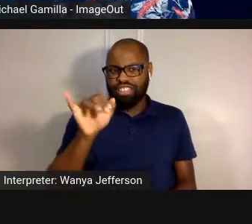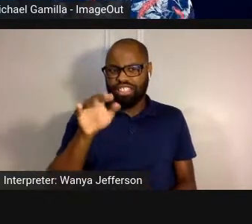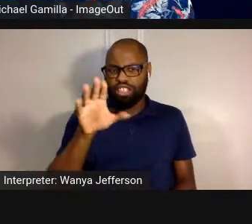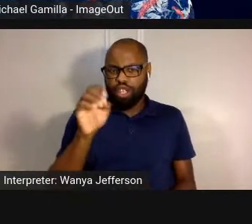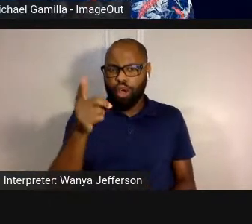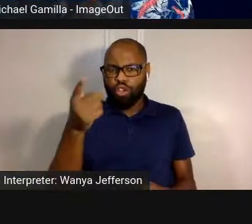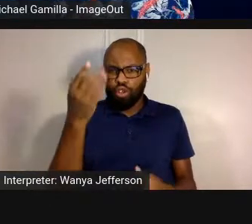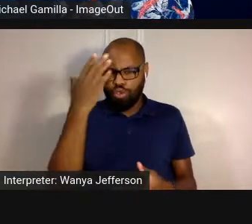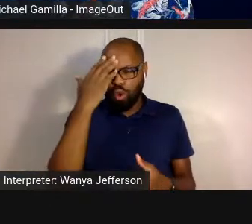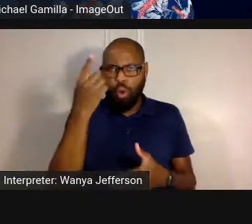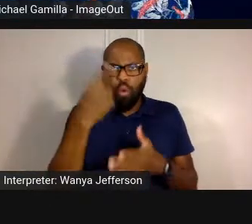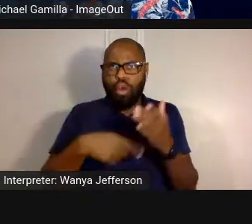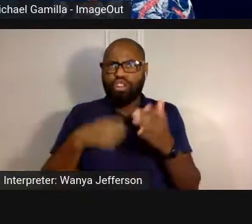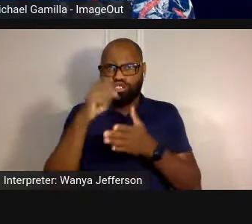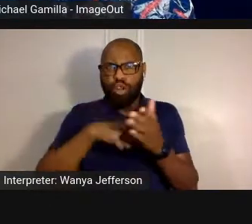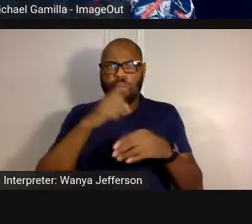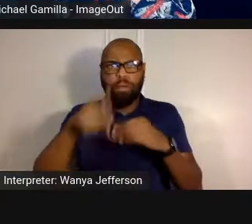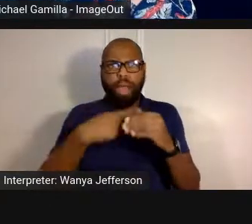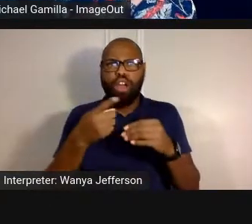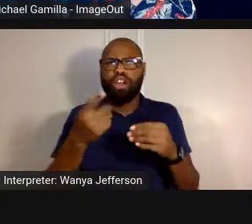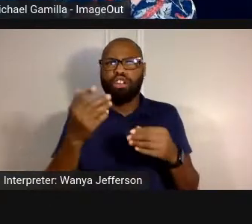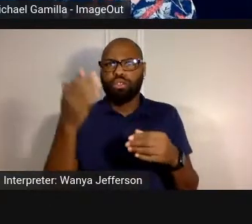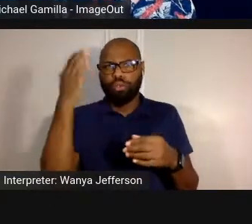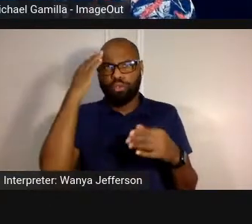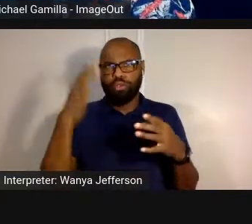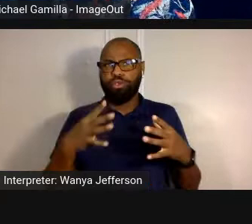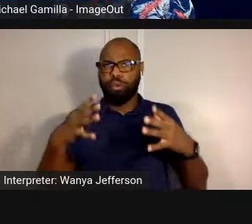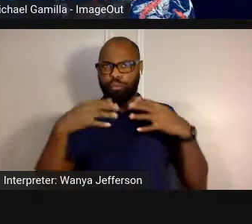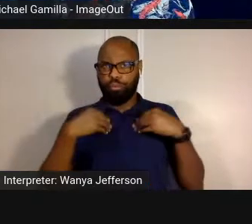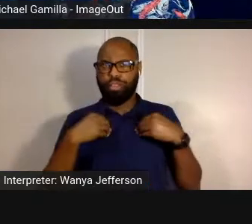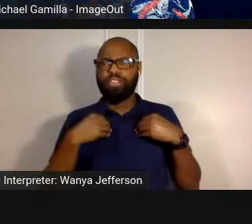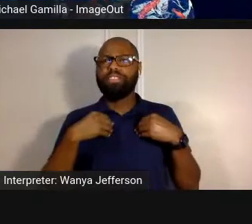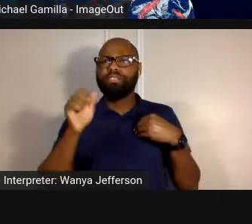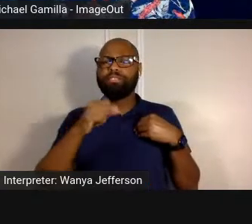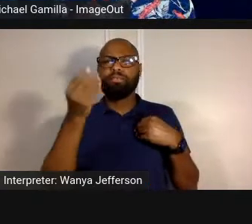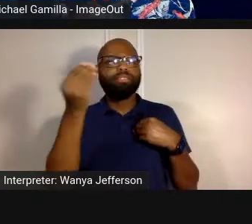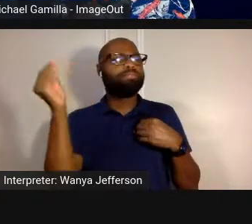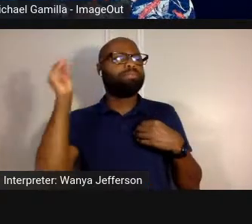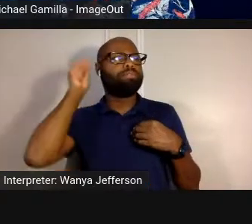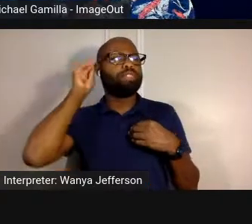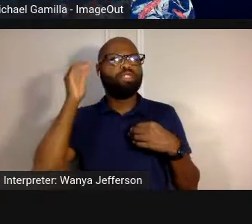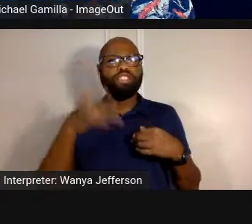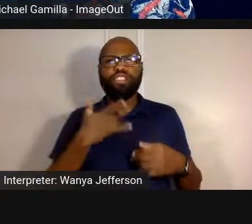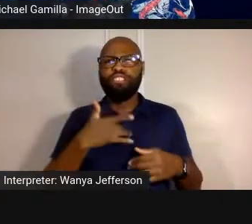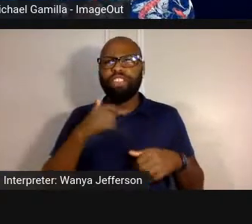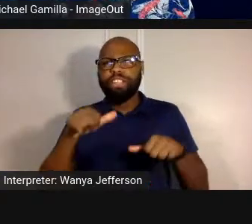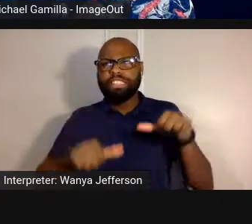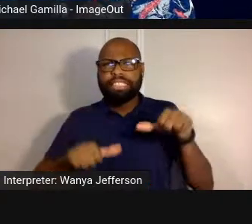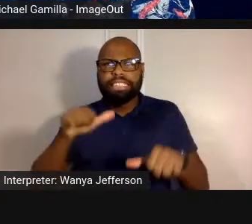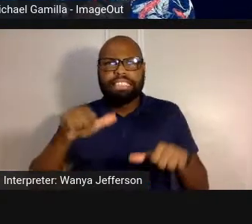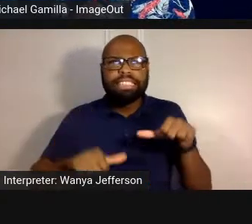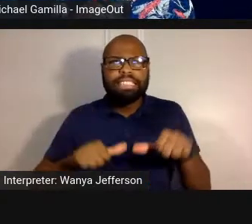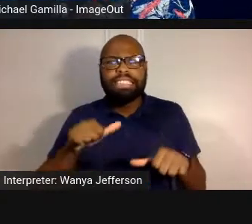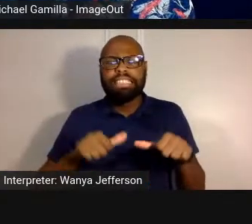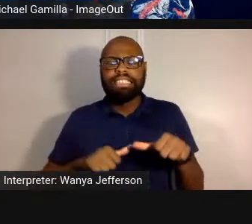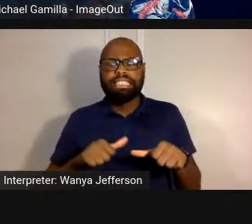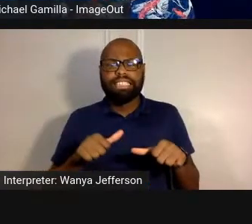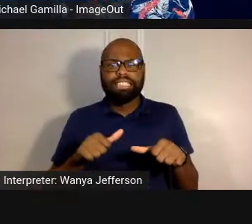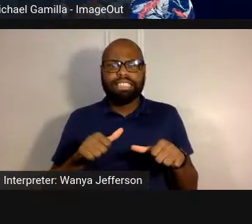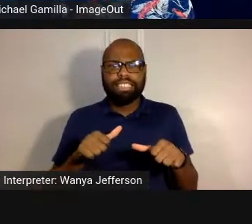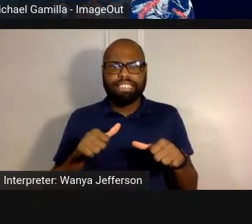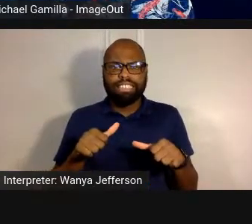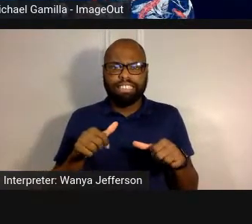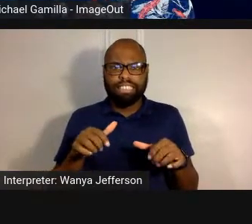it. But in the back of your head, was there any kind of hesitance in taking on a gay role